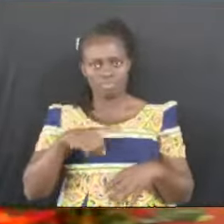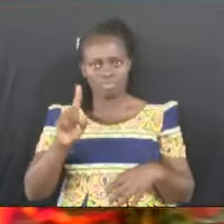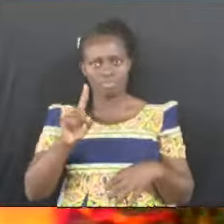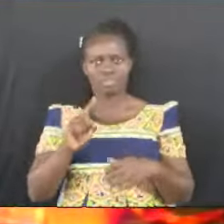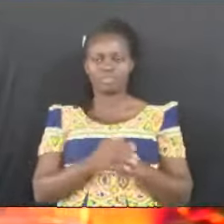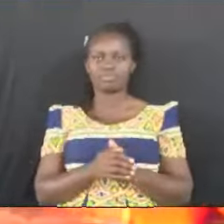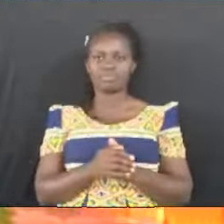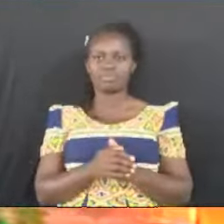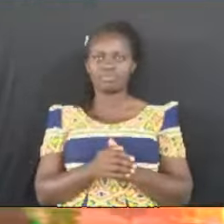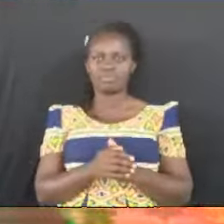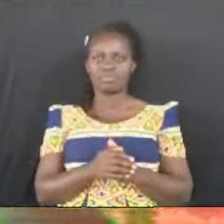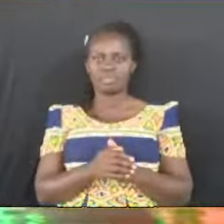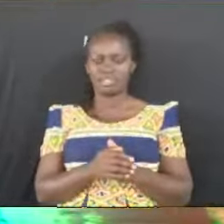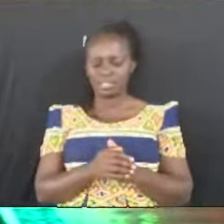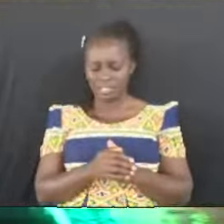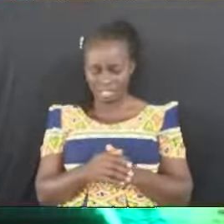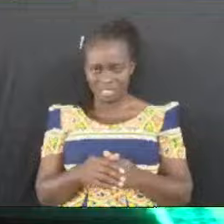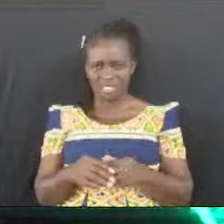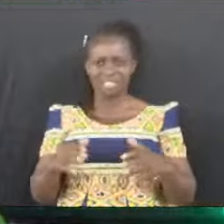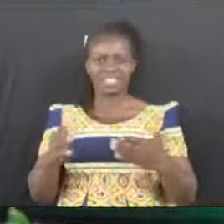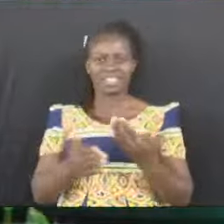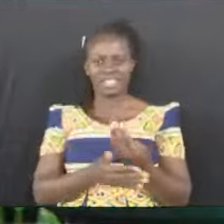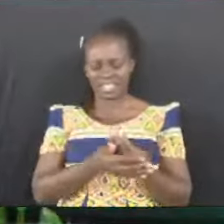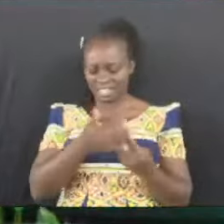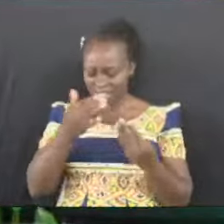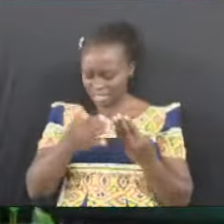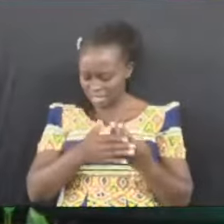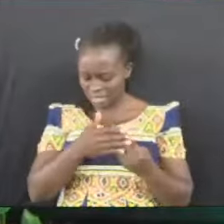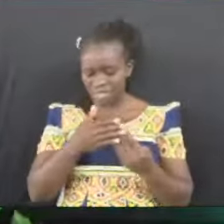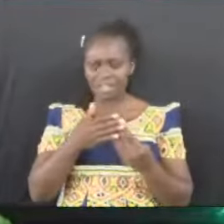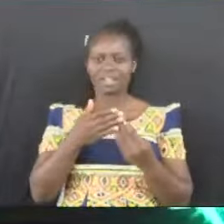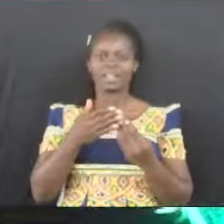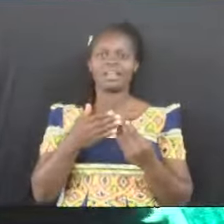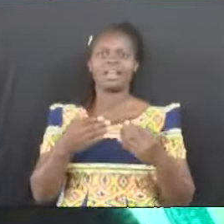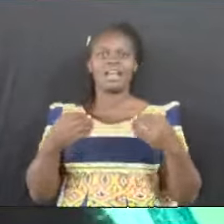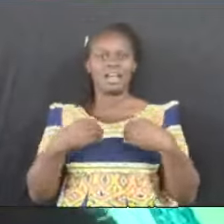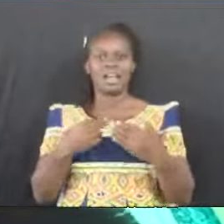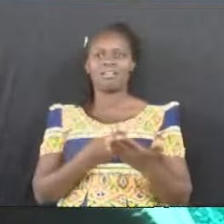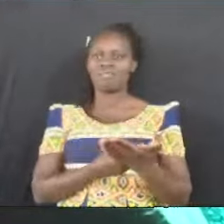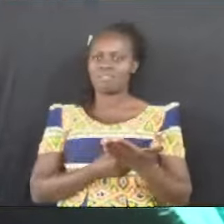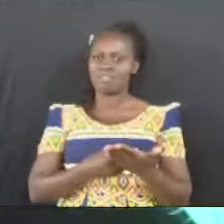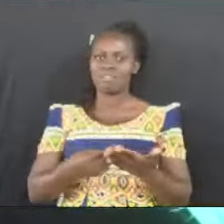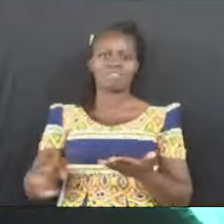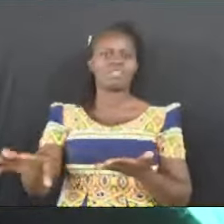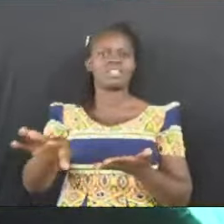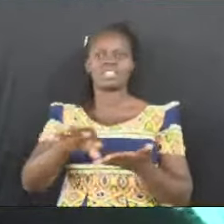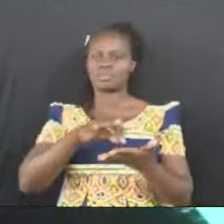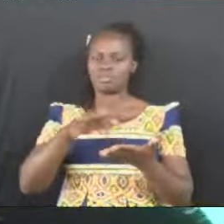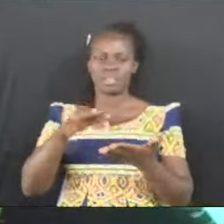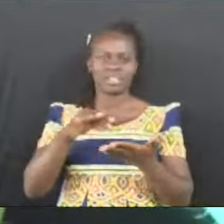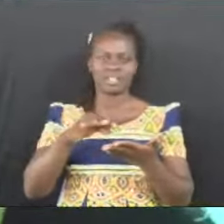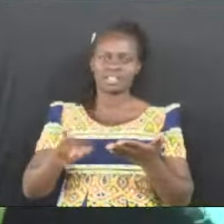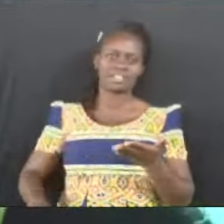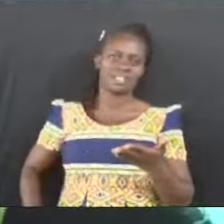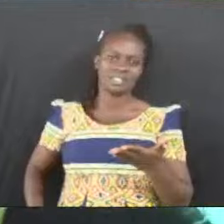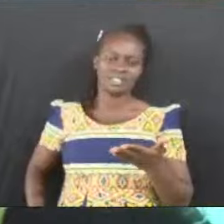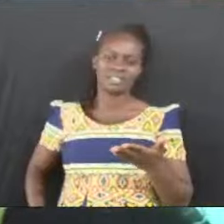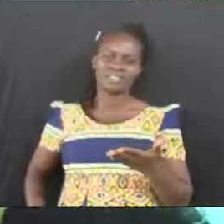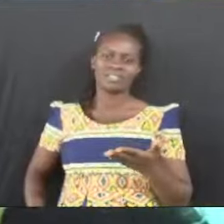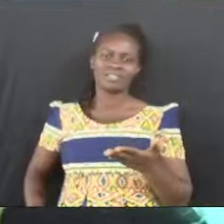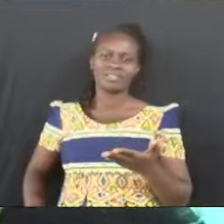are caring, they have the Holy Spirit and the fruit of the Holy Spirit,